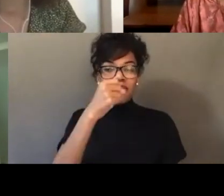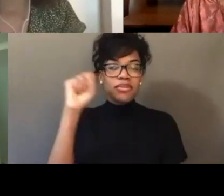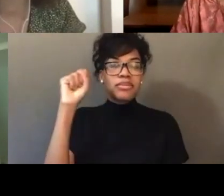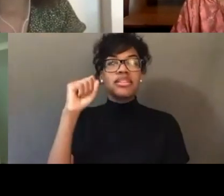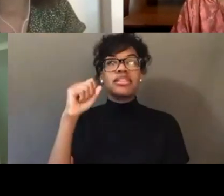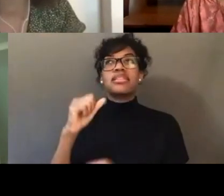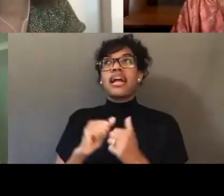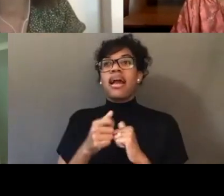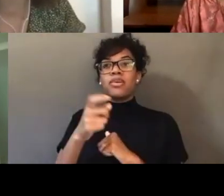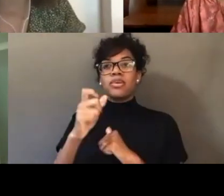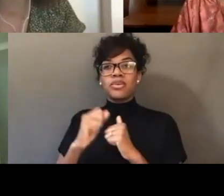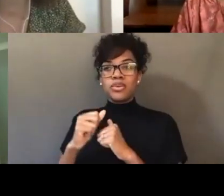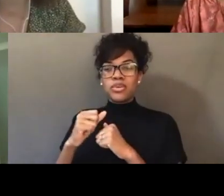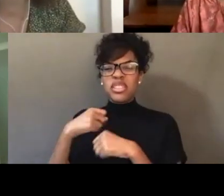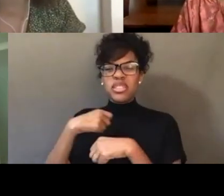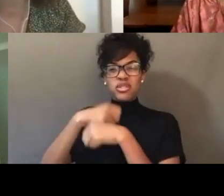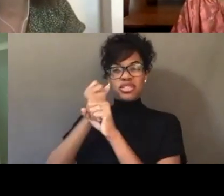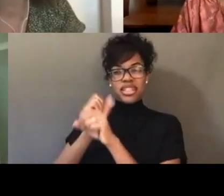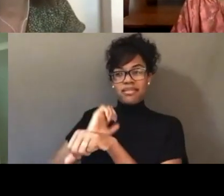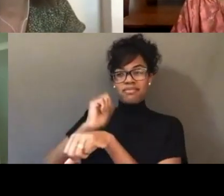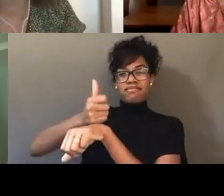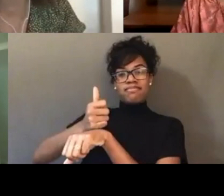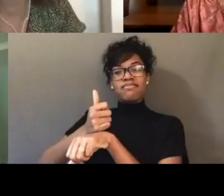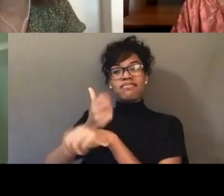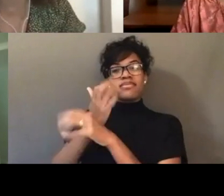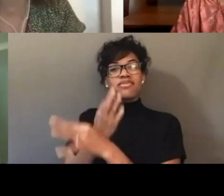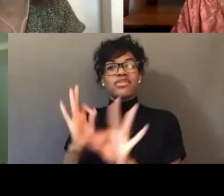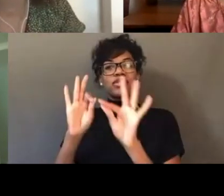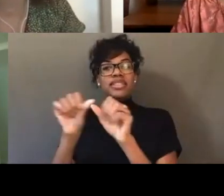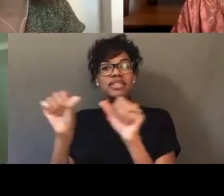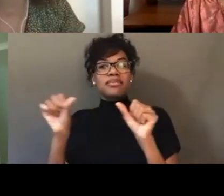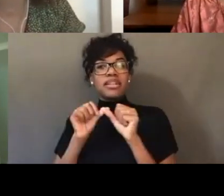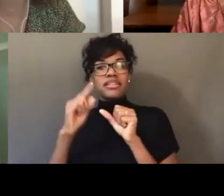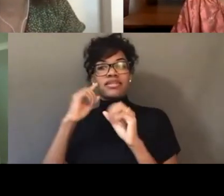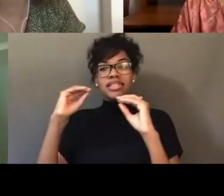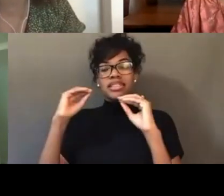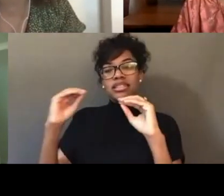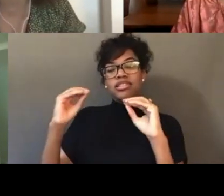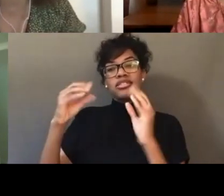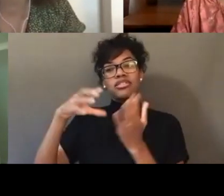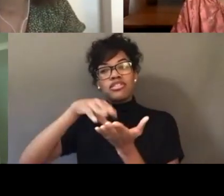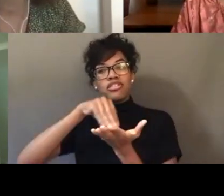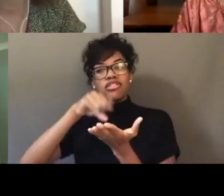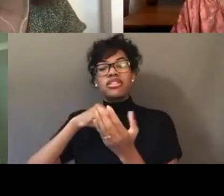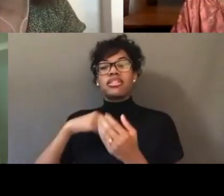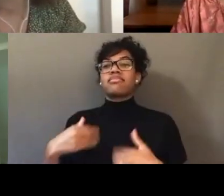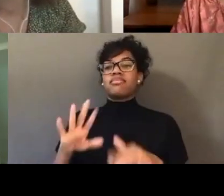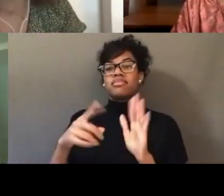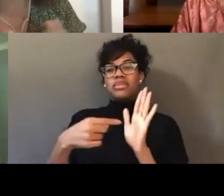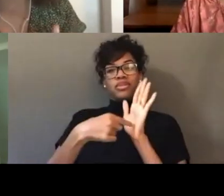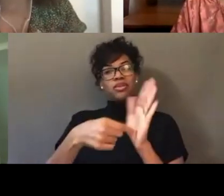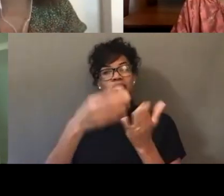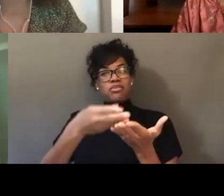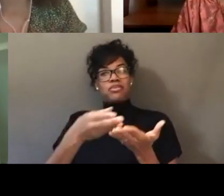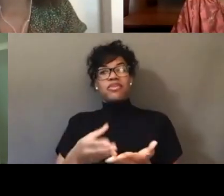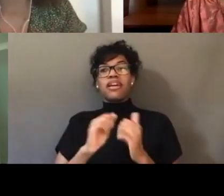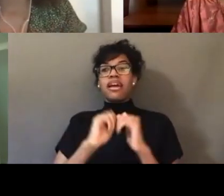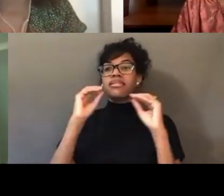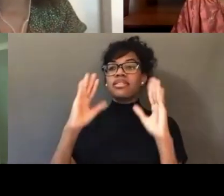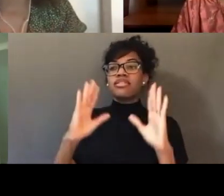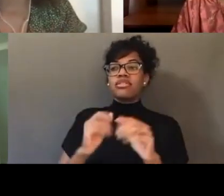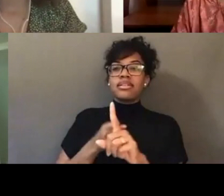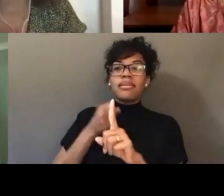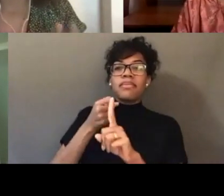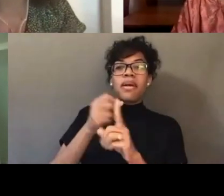highlights and illuminates the powerful organizing of educators that translates outside of the classroom. I appreciate how